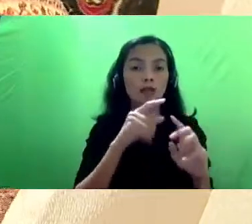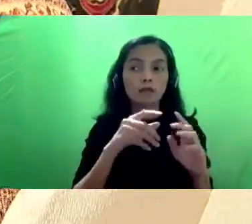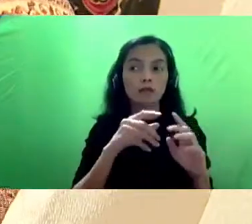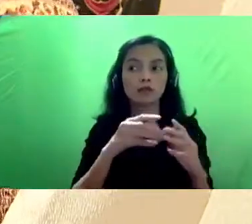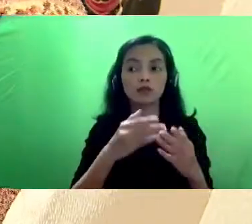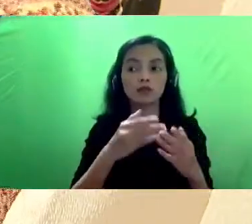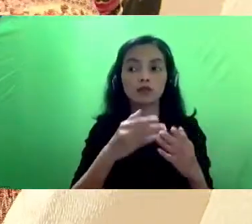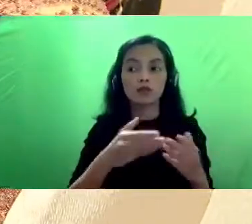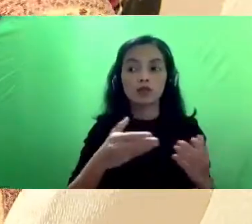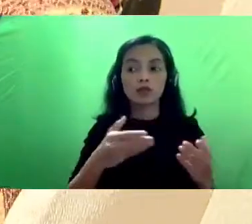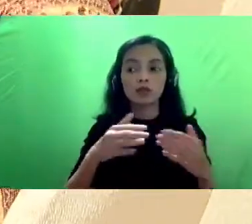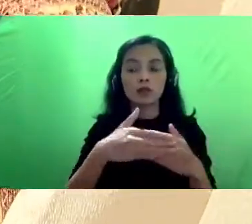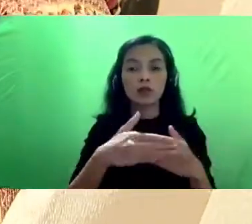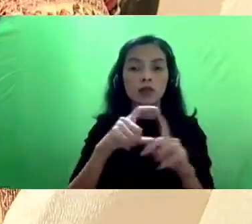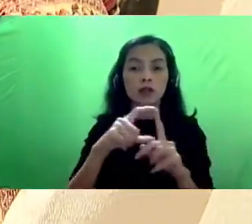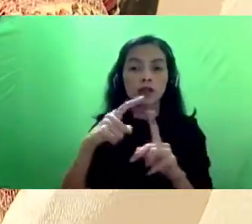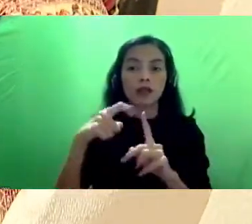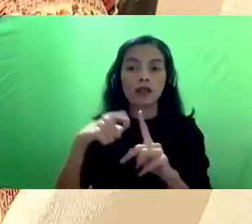for Indonesia.